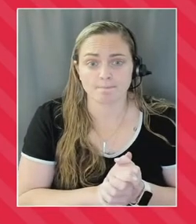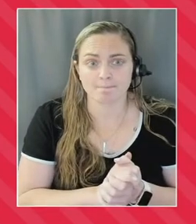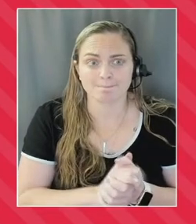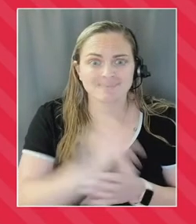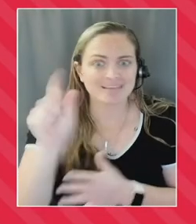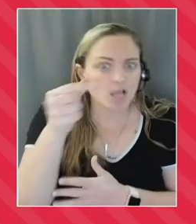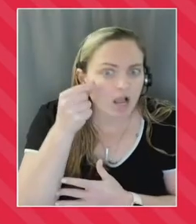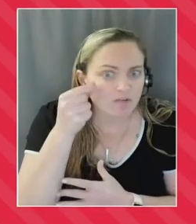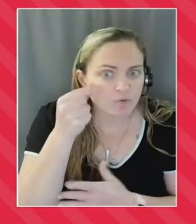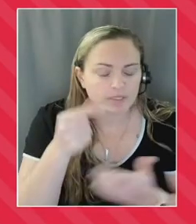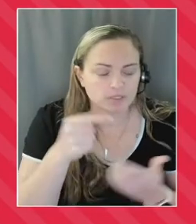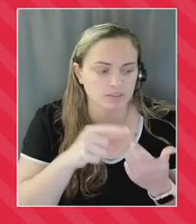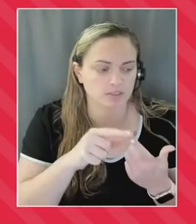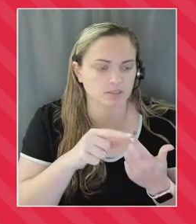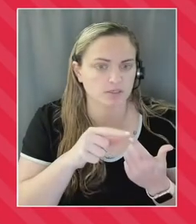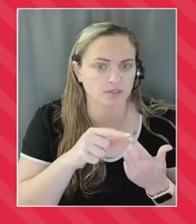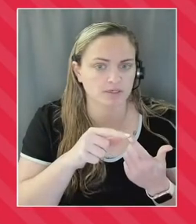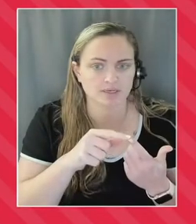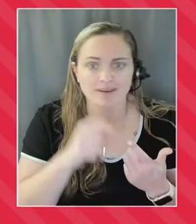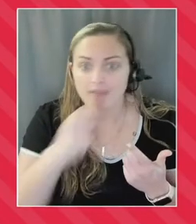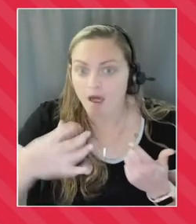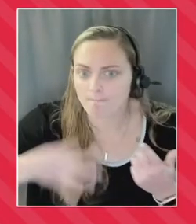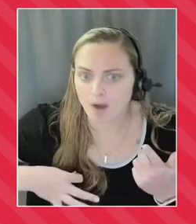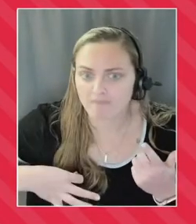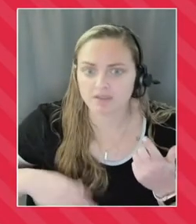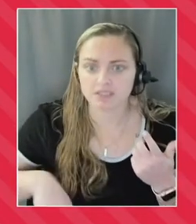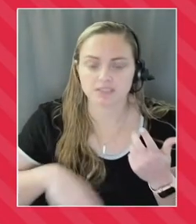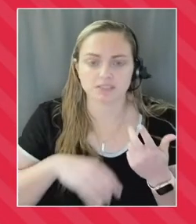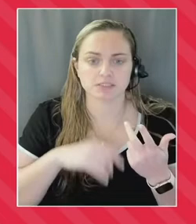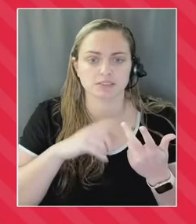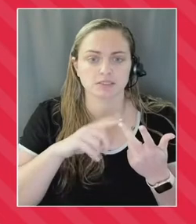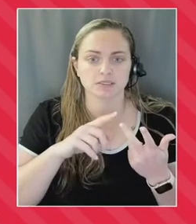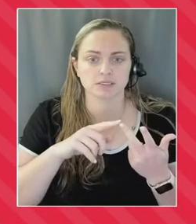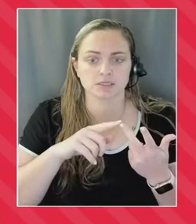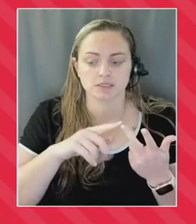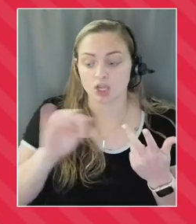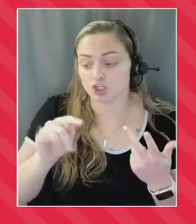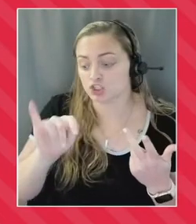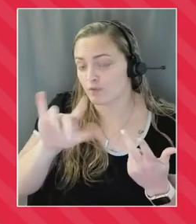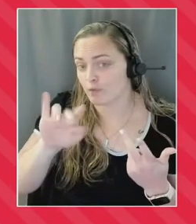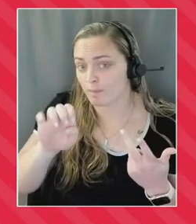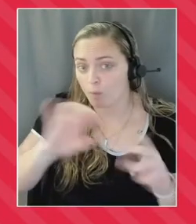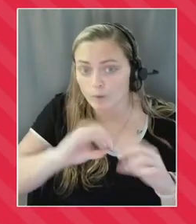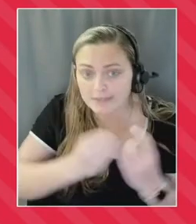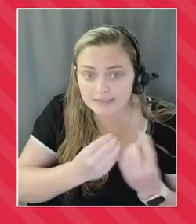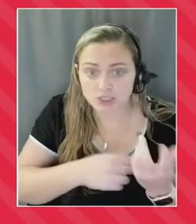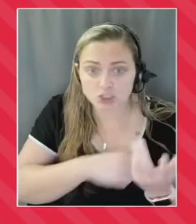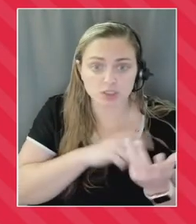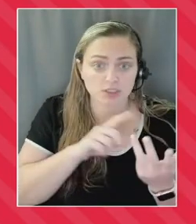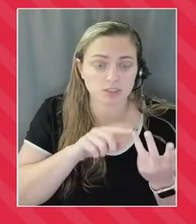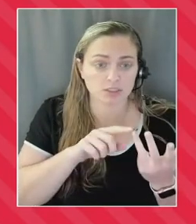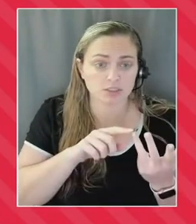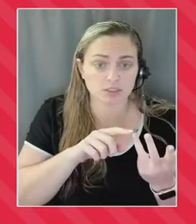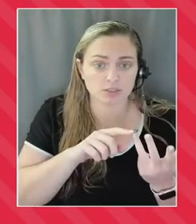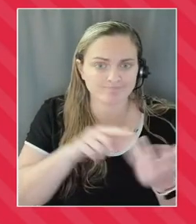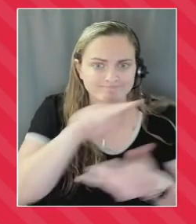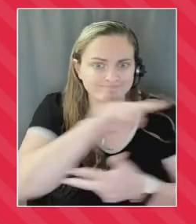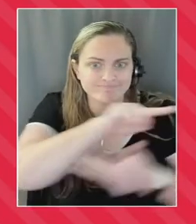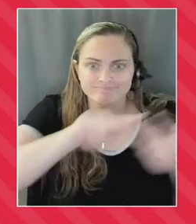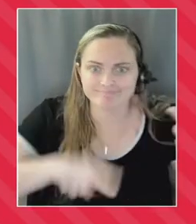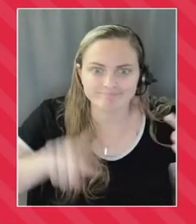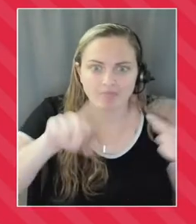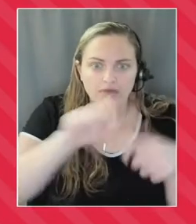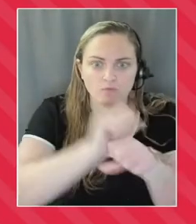Government, our nonprofits, our charitable organizations, they all have to